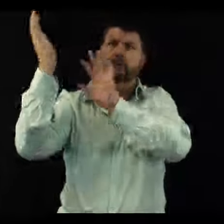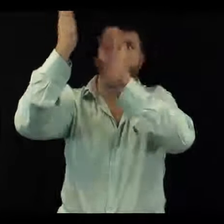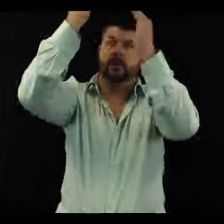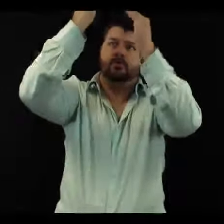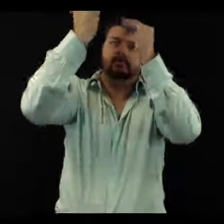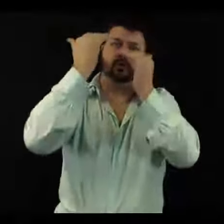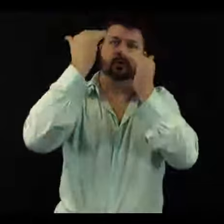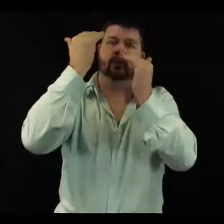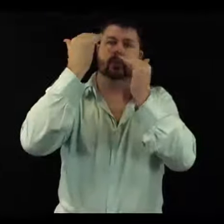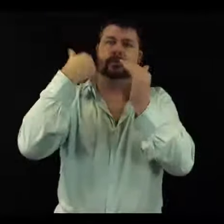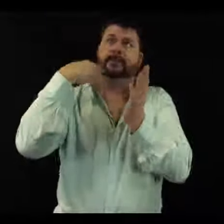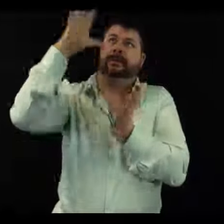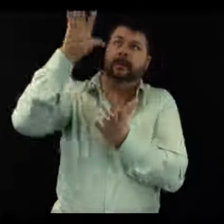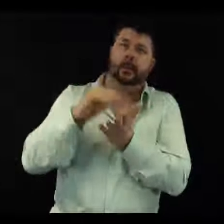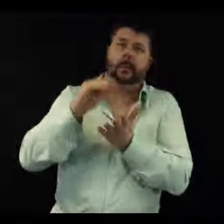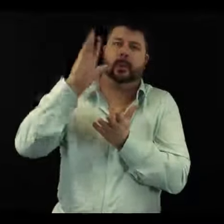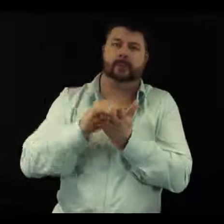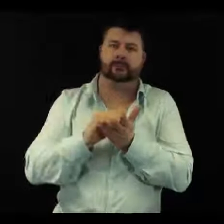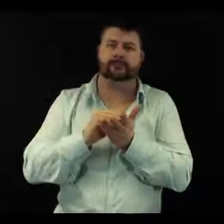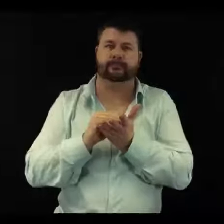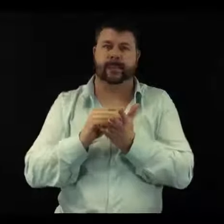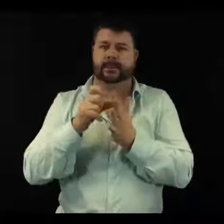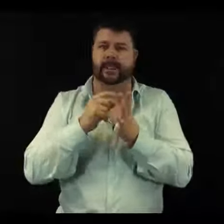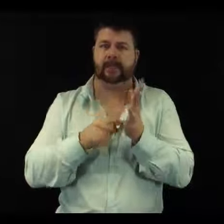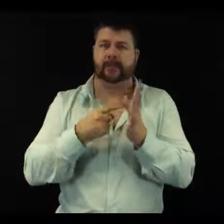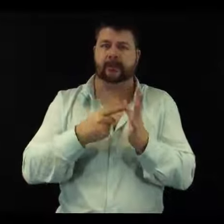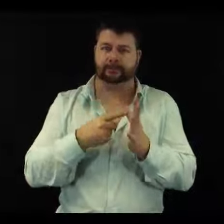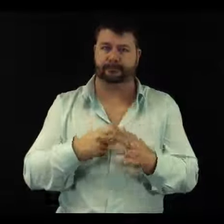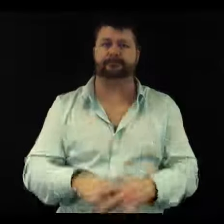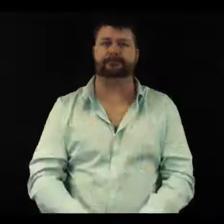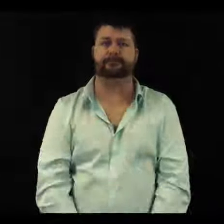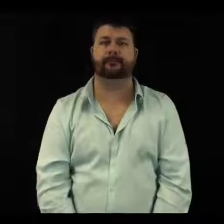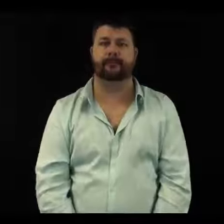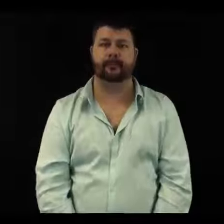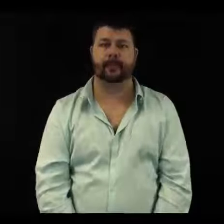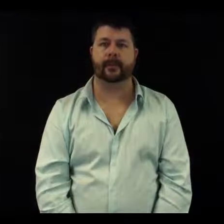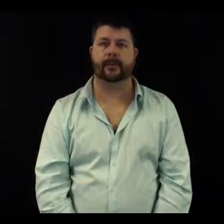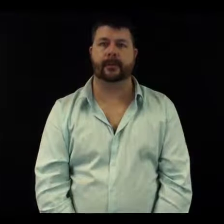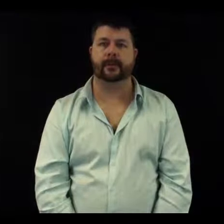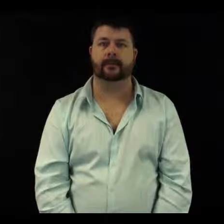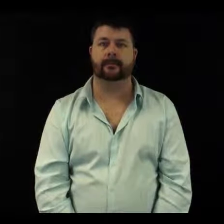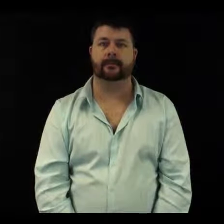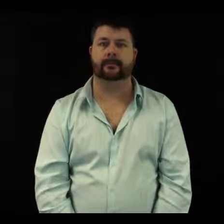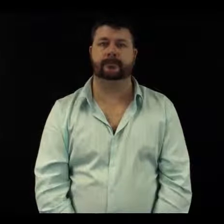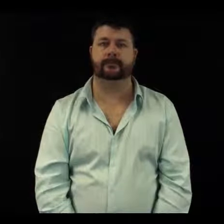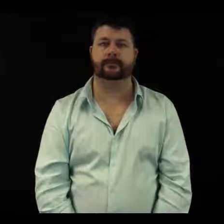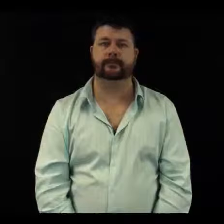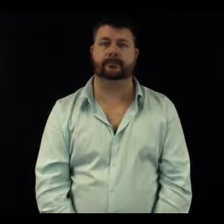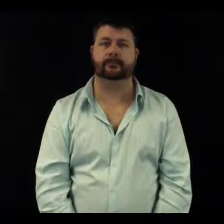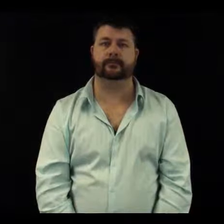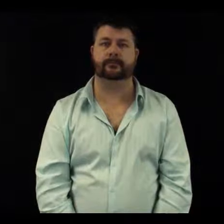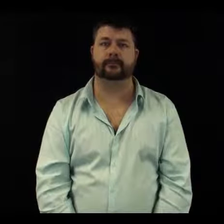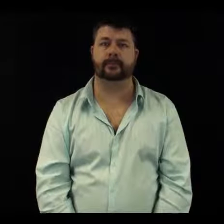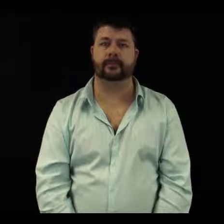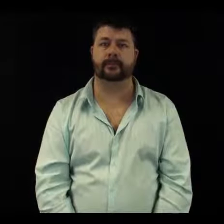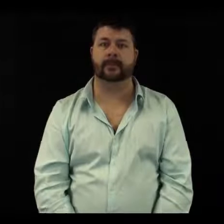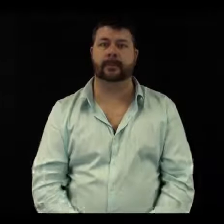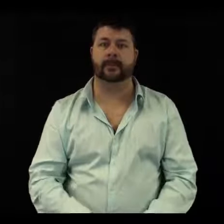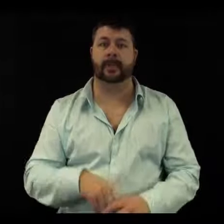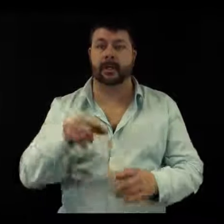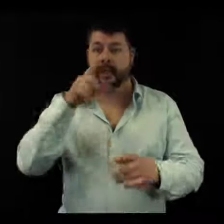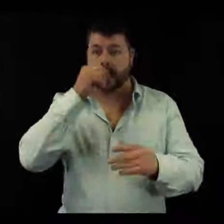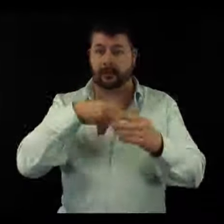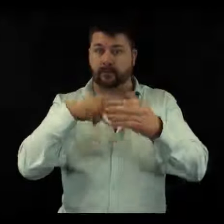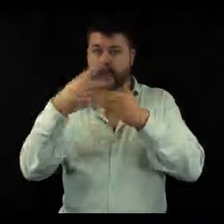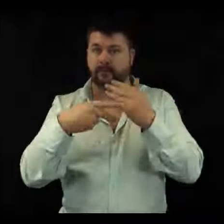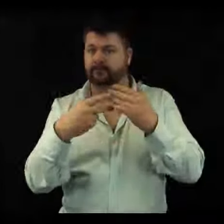Push, which means that as soon as an email is received on the iCloud mail server, it's pushed out to your iPad. This is